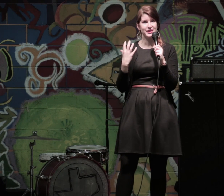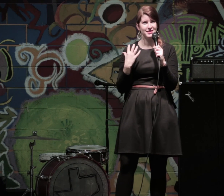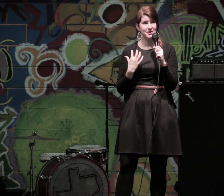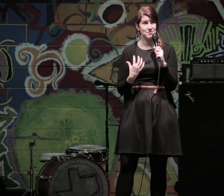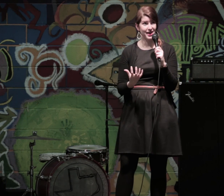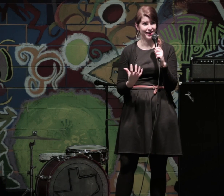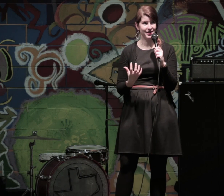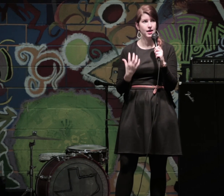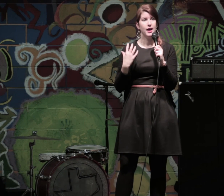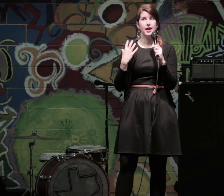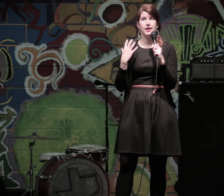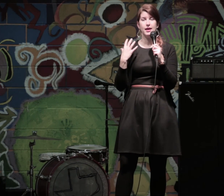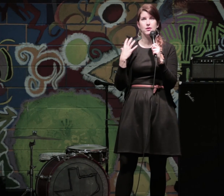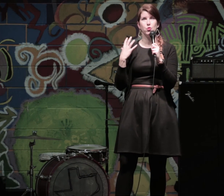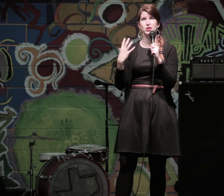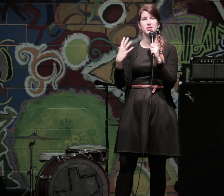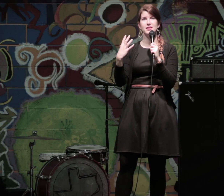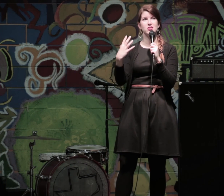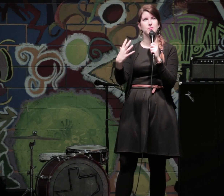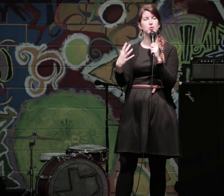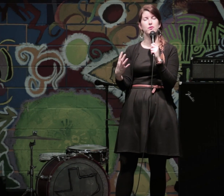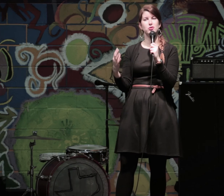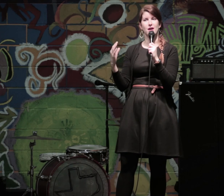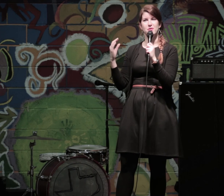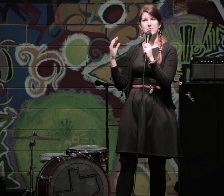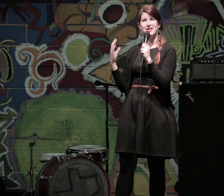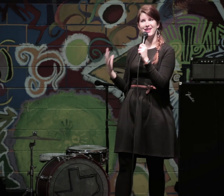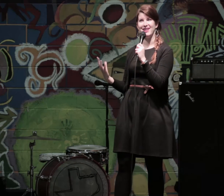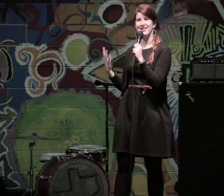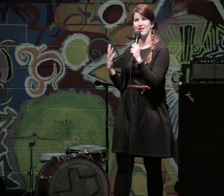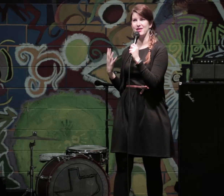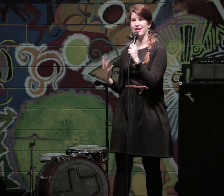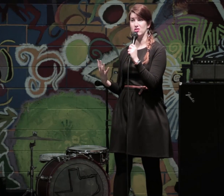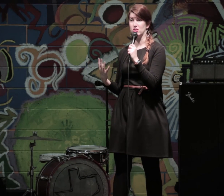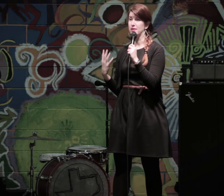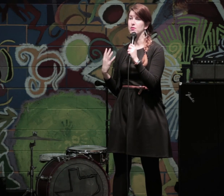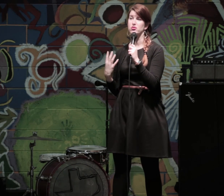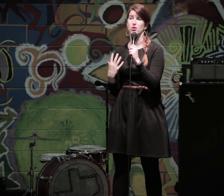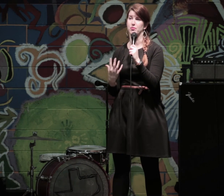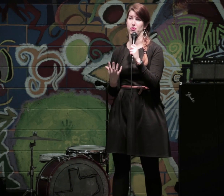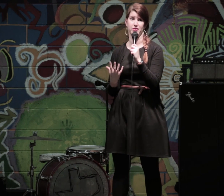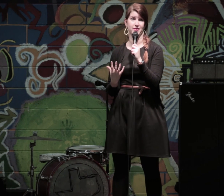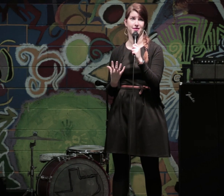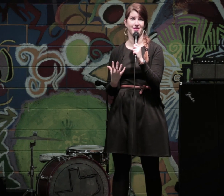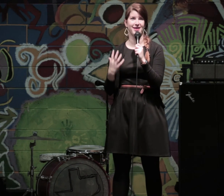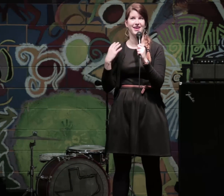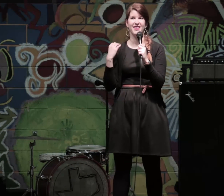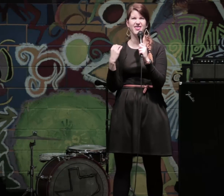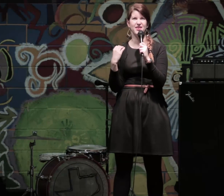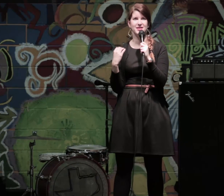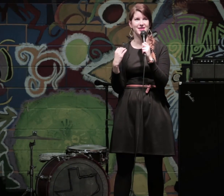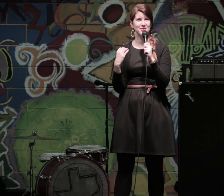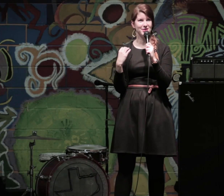amazing choice to make. And what she did just a beautiful job of maintaining that relationship, and that was so important.